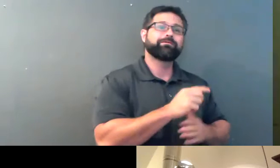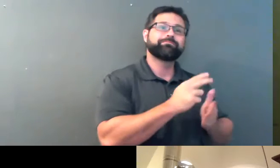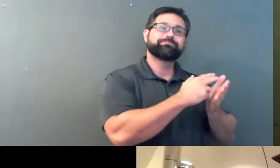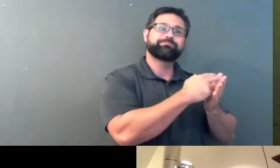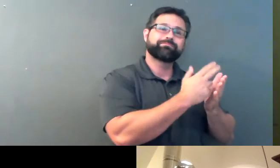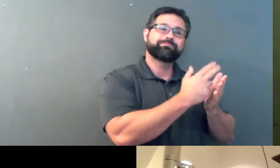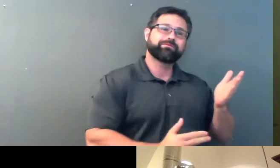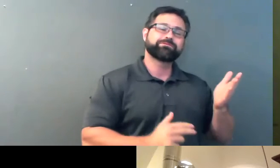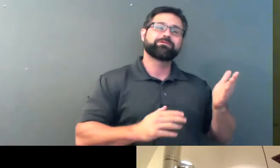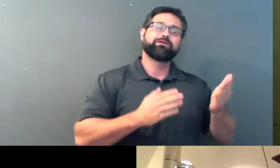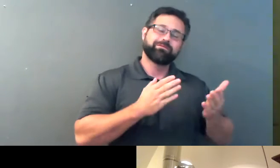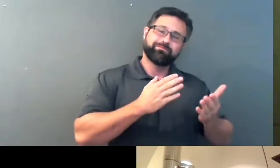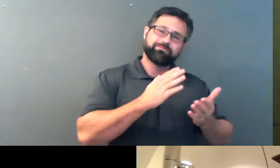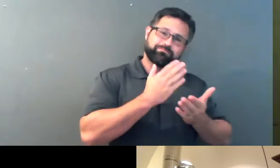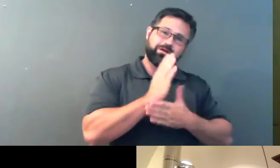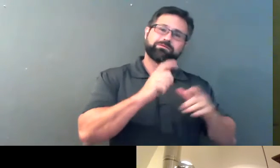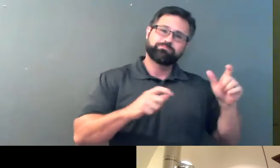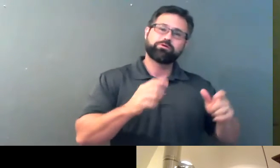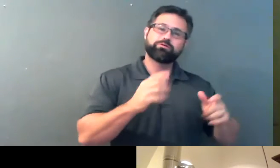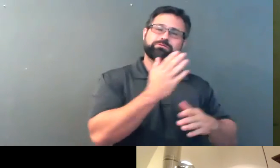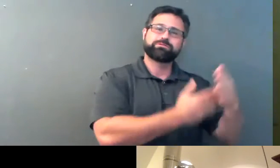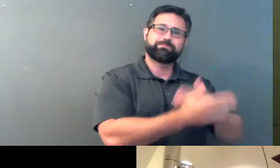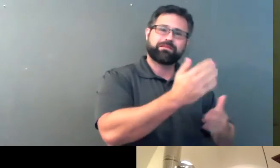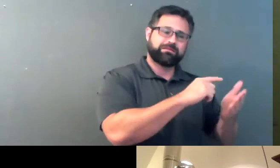Persons with Disabilities, whose main